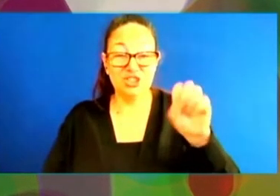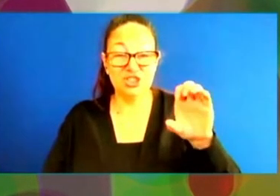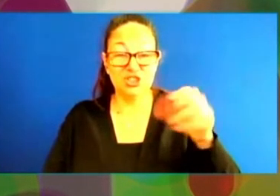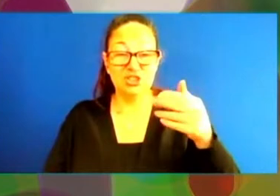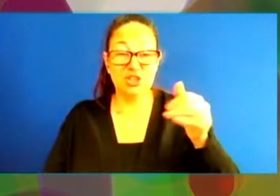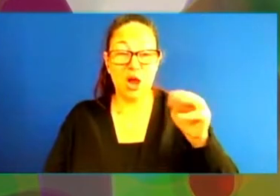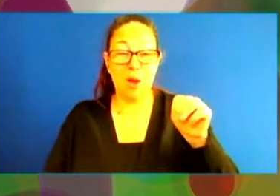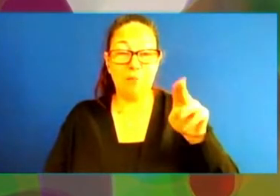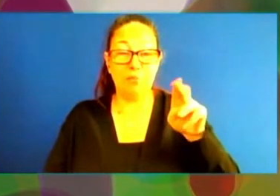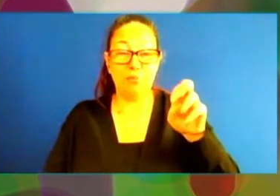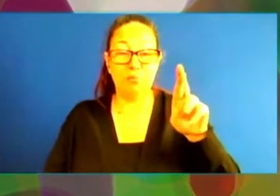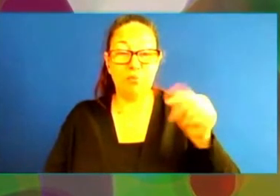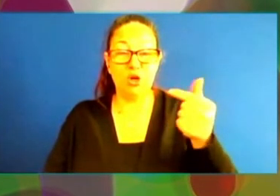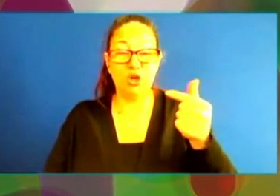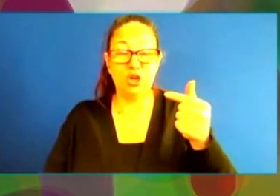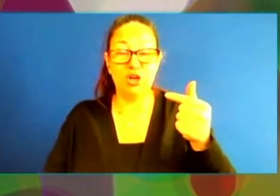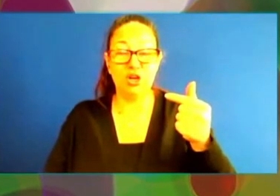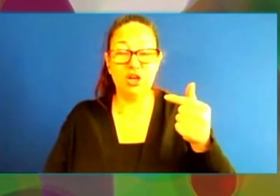around